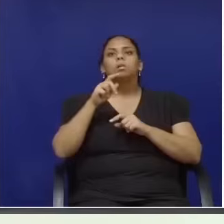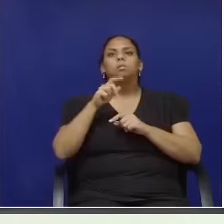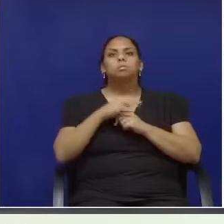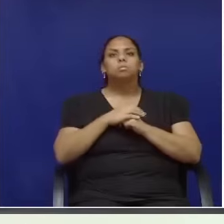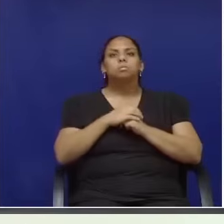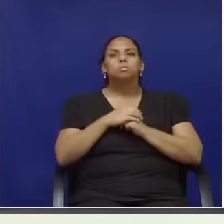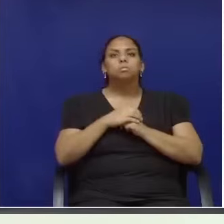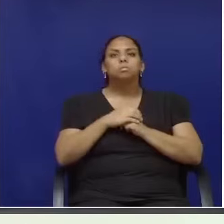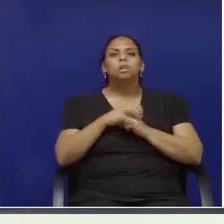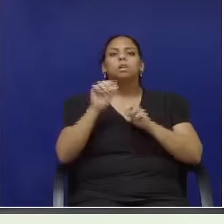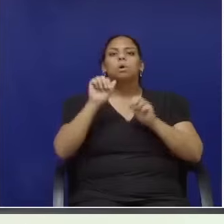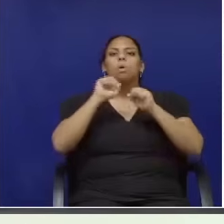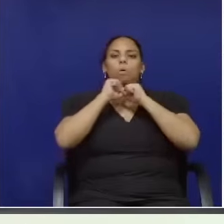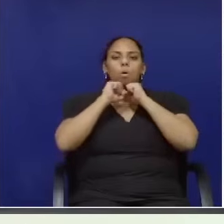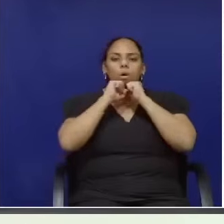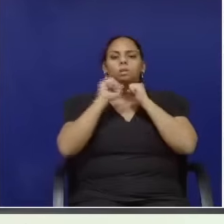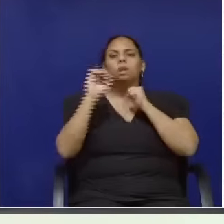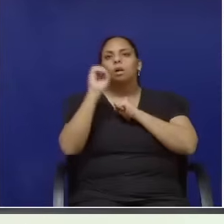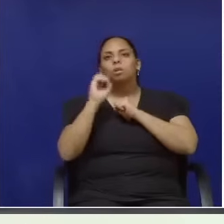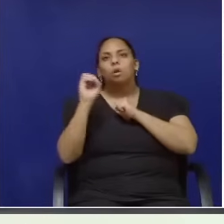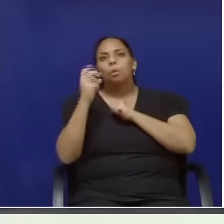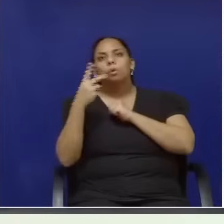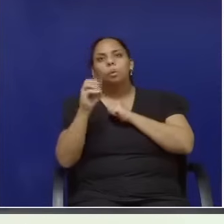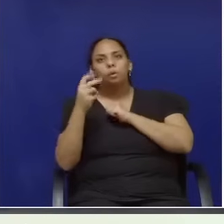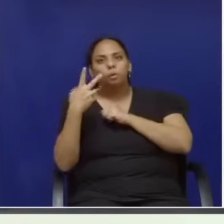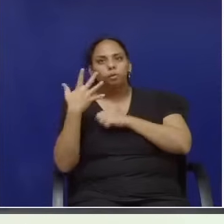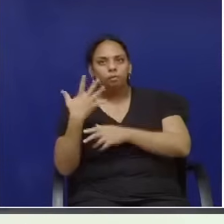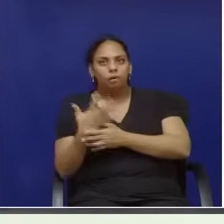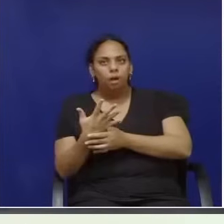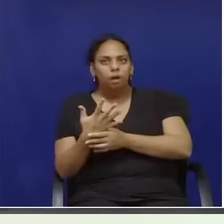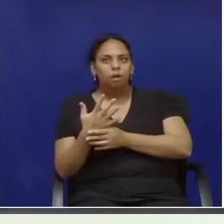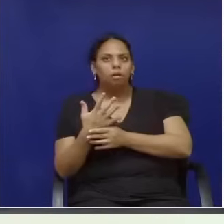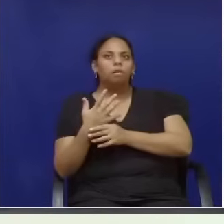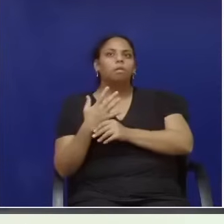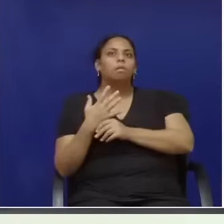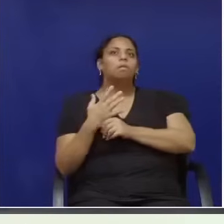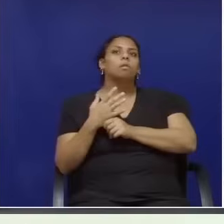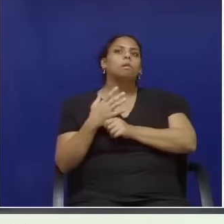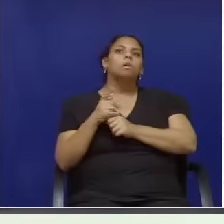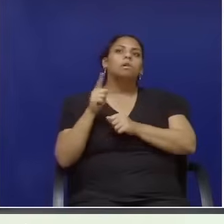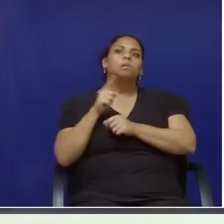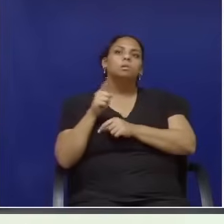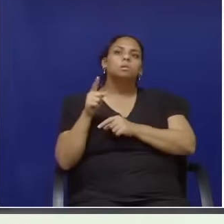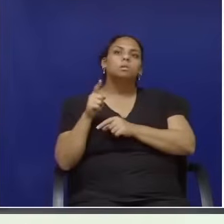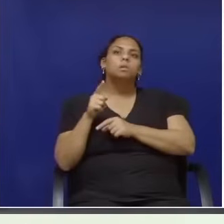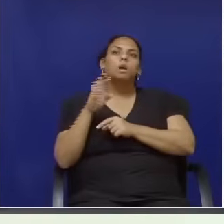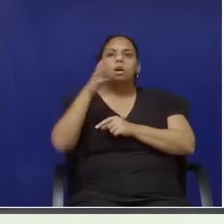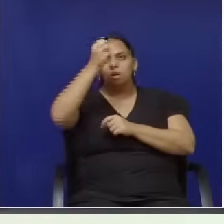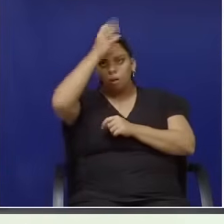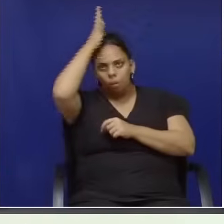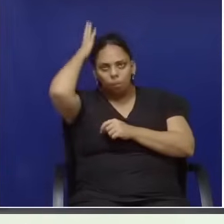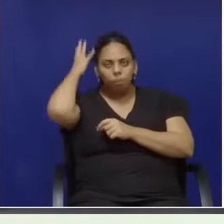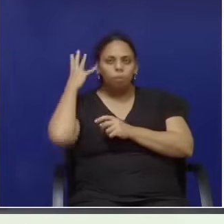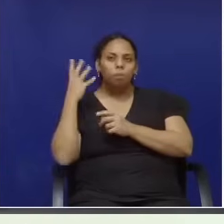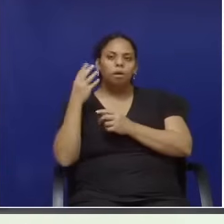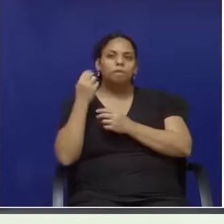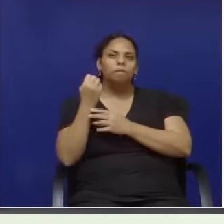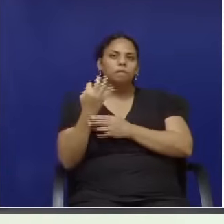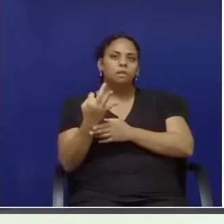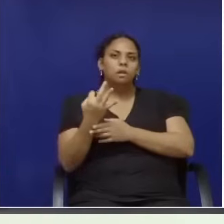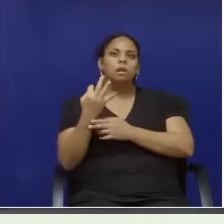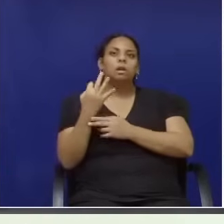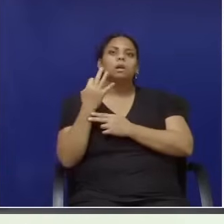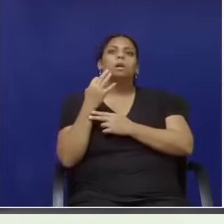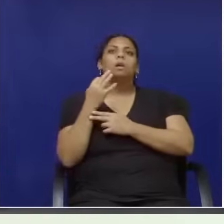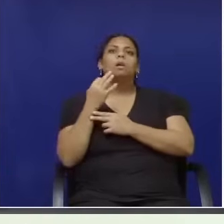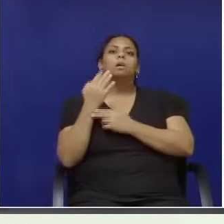during August and October 2025. A Roman figure 3, no disciplinary Thank you, action